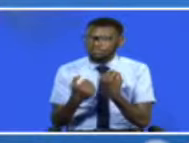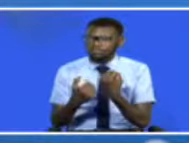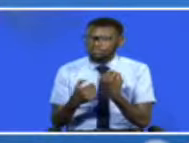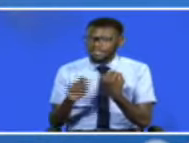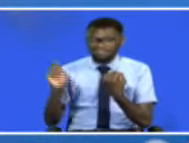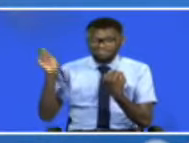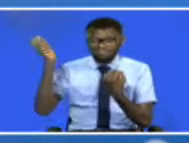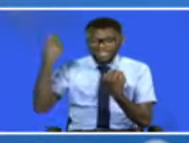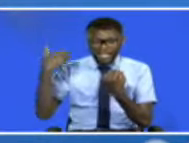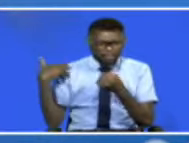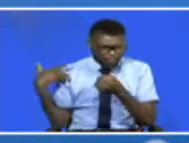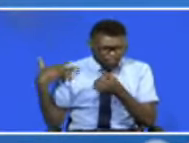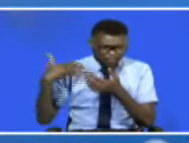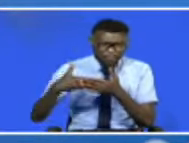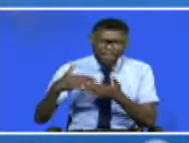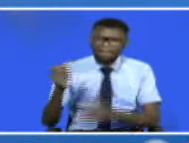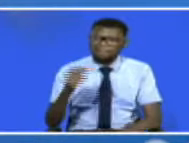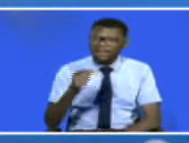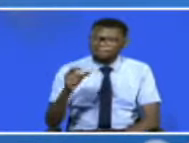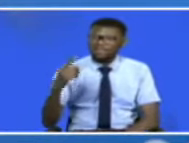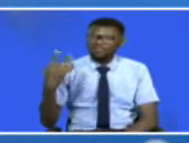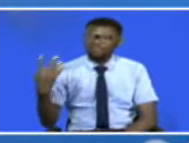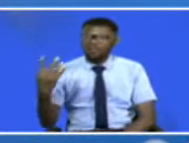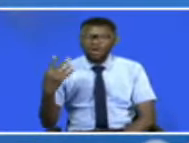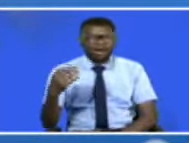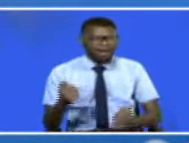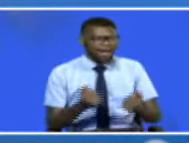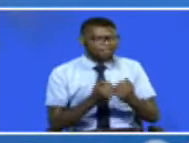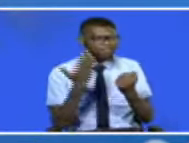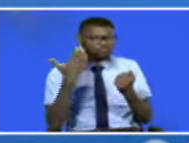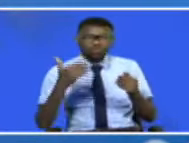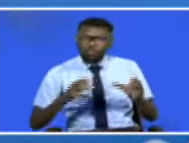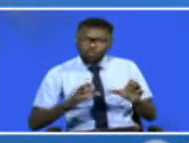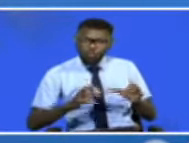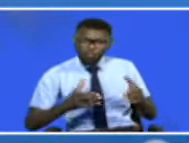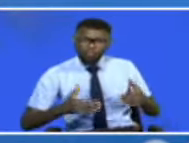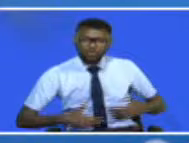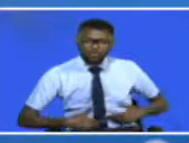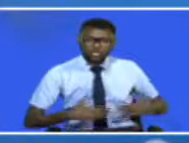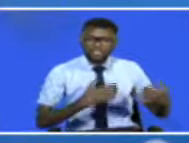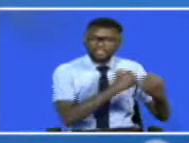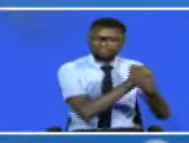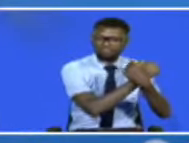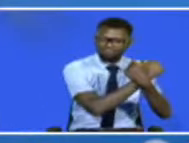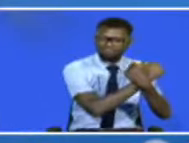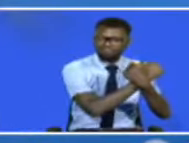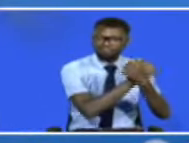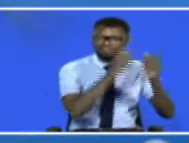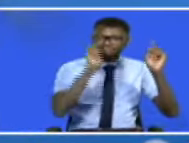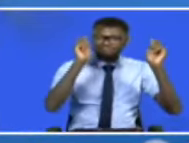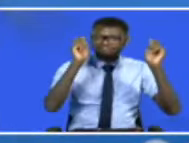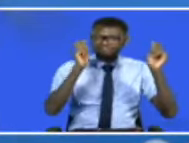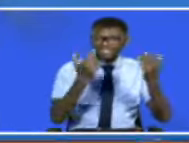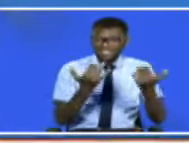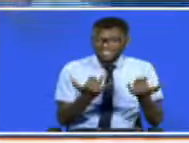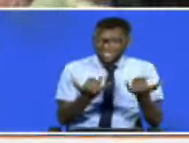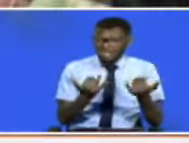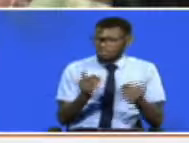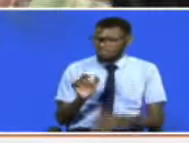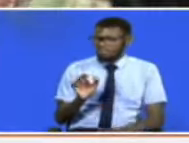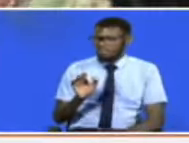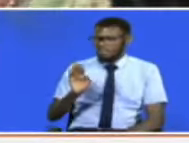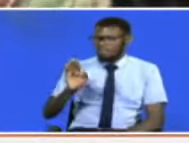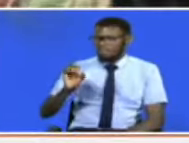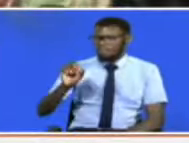last 4 months since the Gen Z protests, with activist Boniface Mwangi's case being the latest.